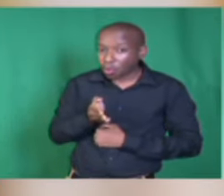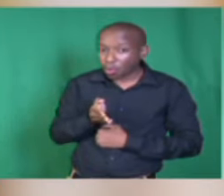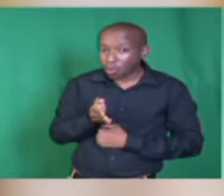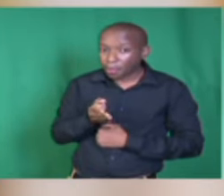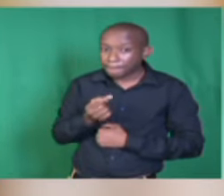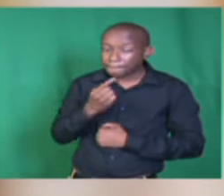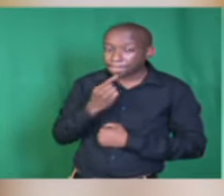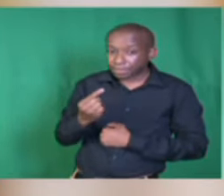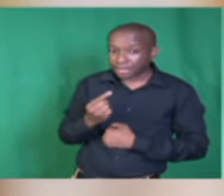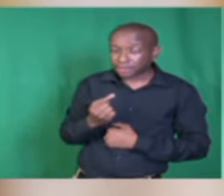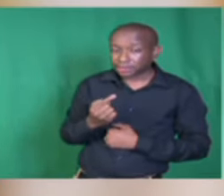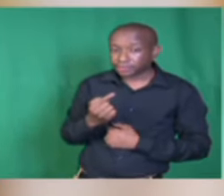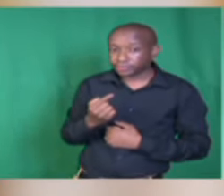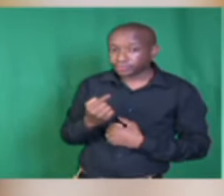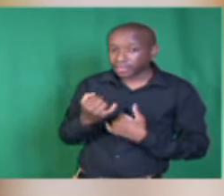set the marriages